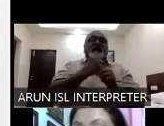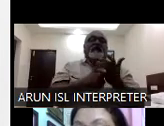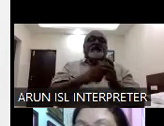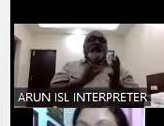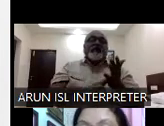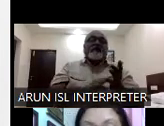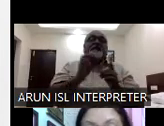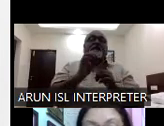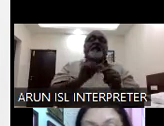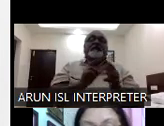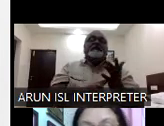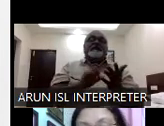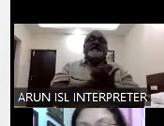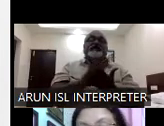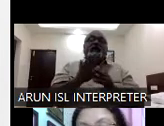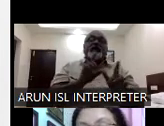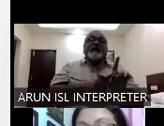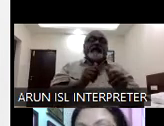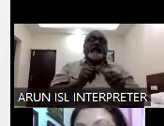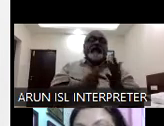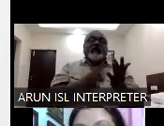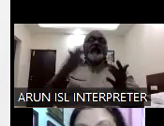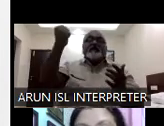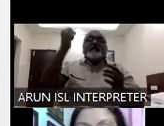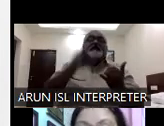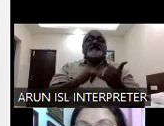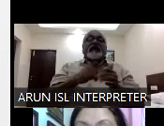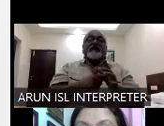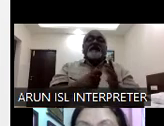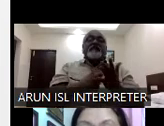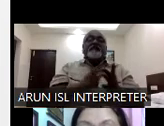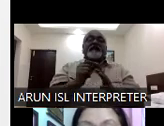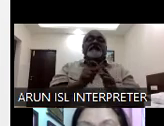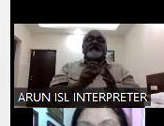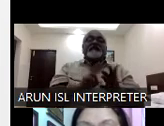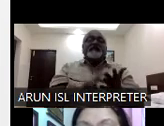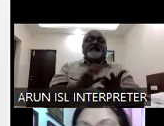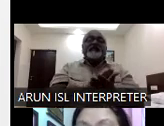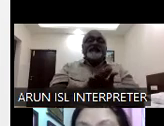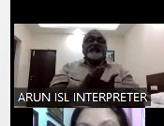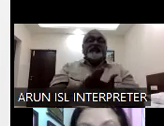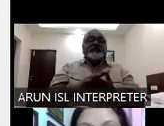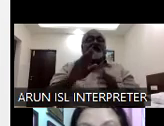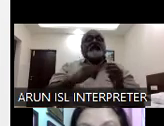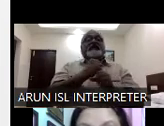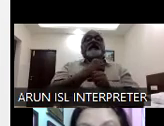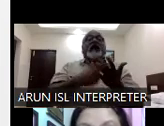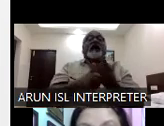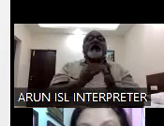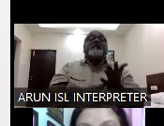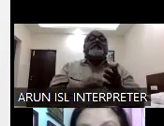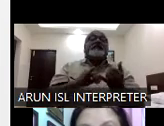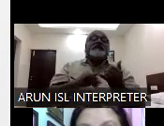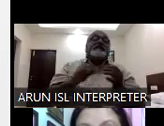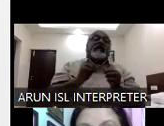Sarpanch or Mukhya, and the block Panchayat is basically Sabhapati, And the district panchayat is basically